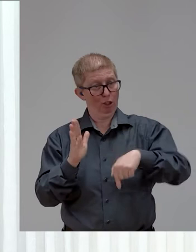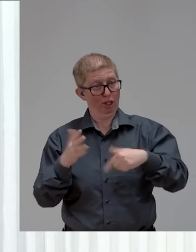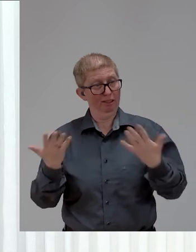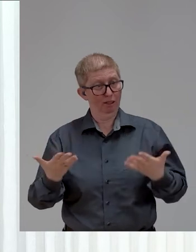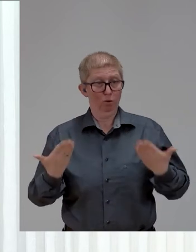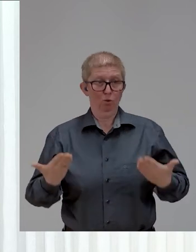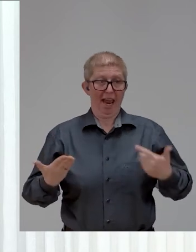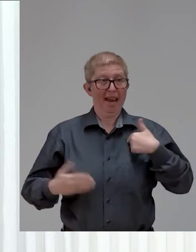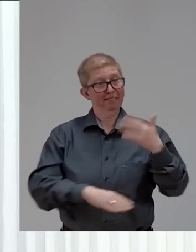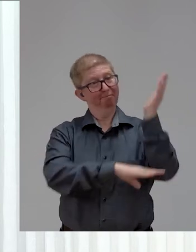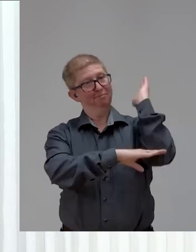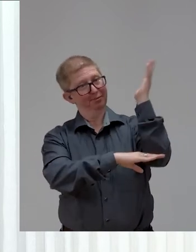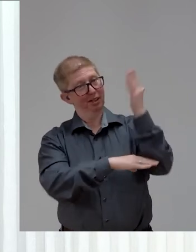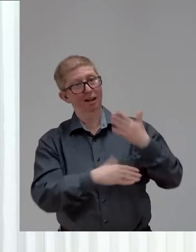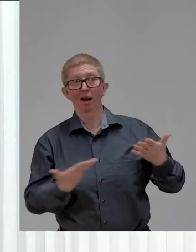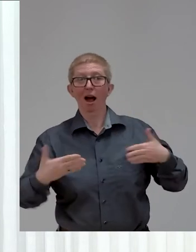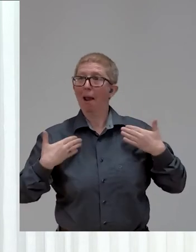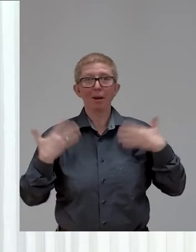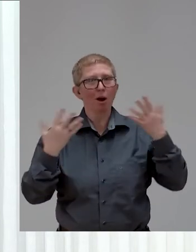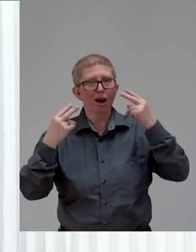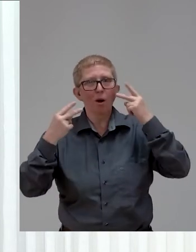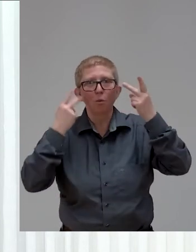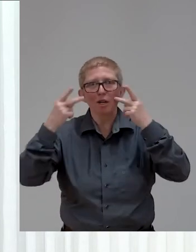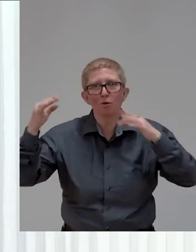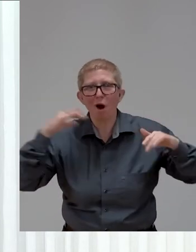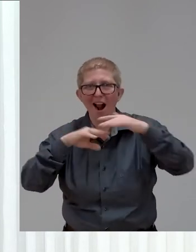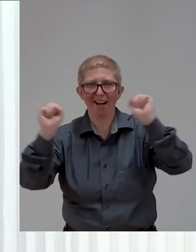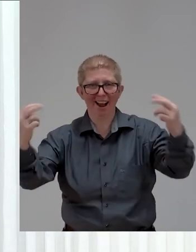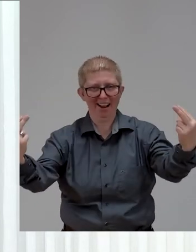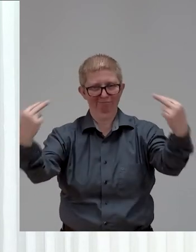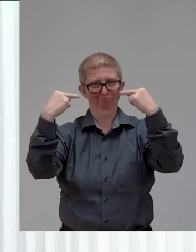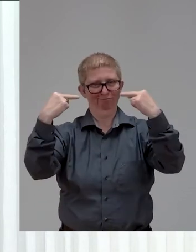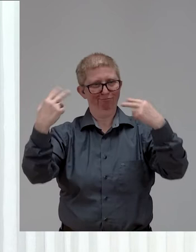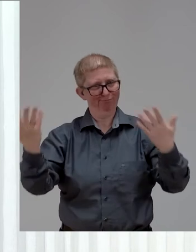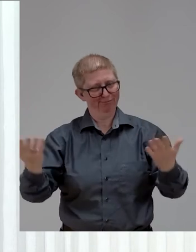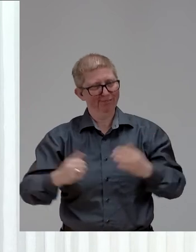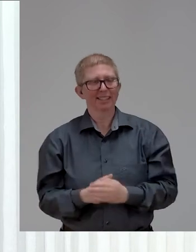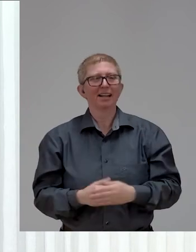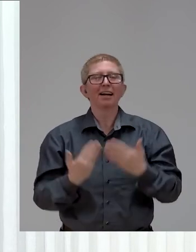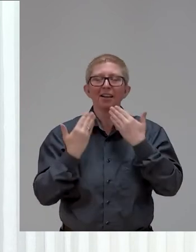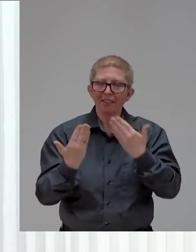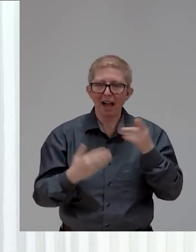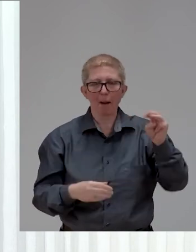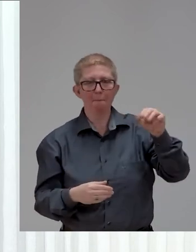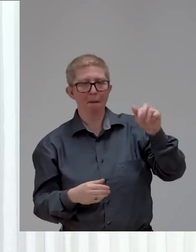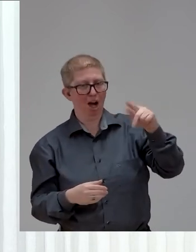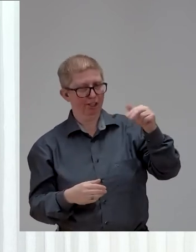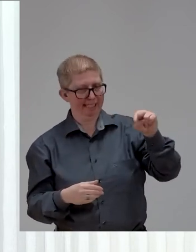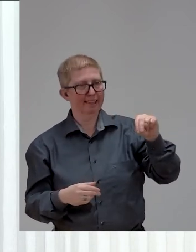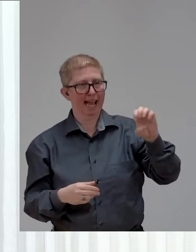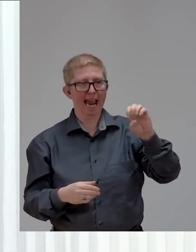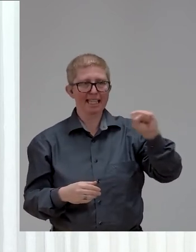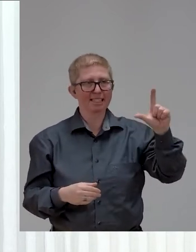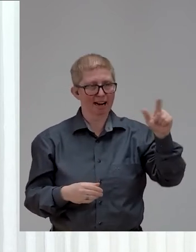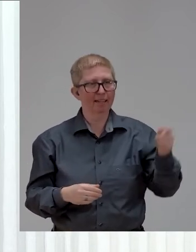we could be together virtually this year. I'm grateful to Martin Essl, the Zero Project team, for inviting me to open